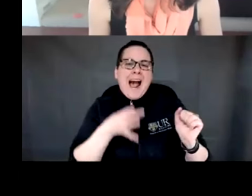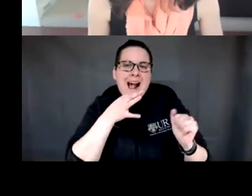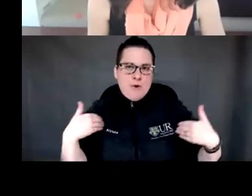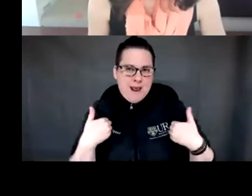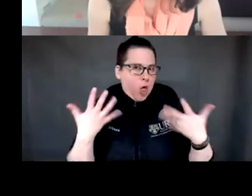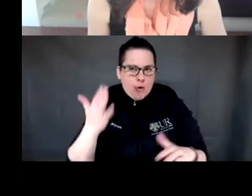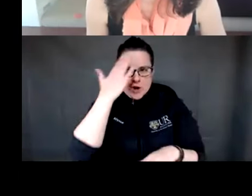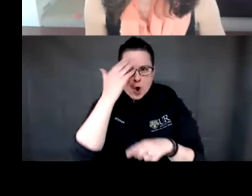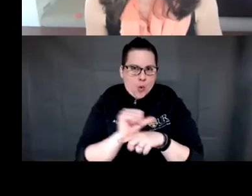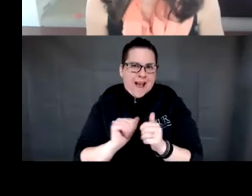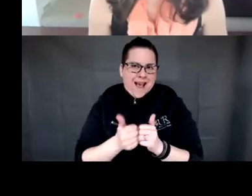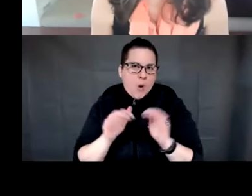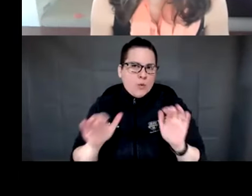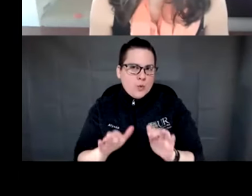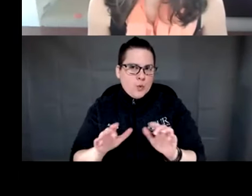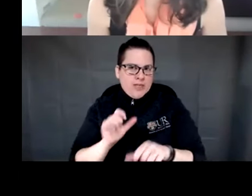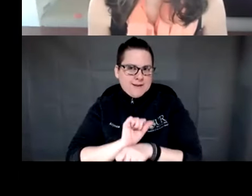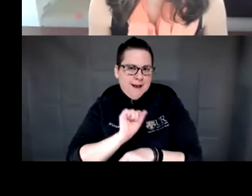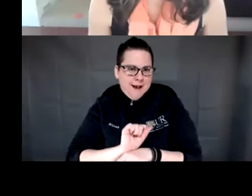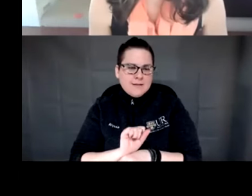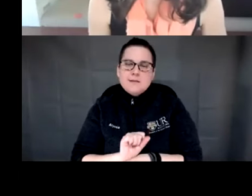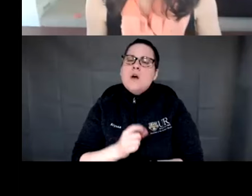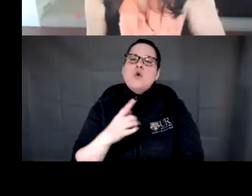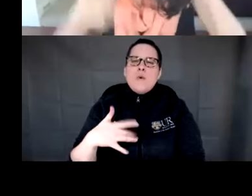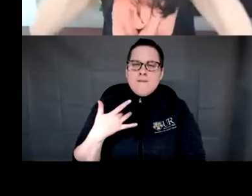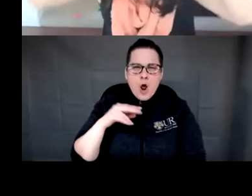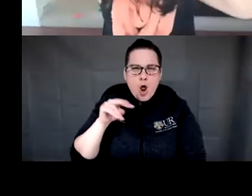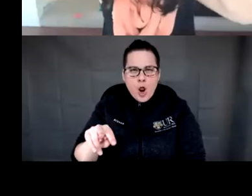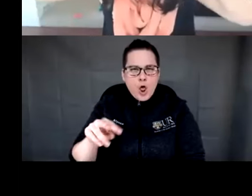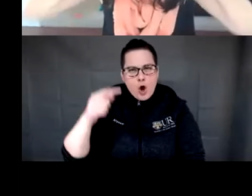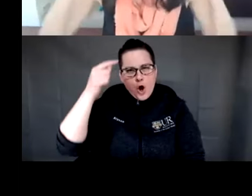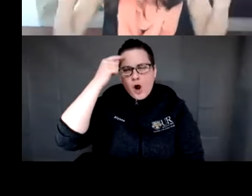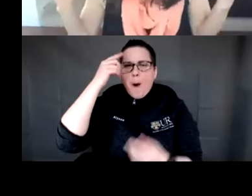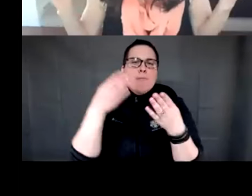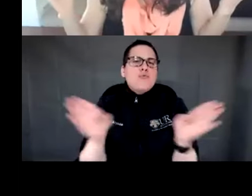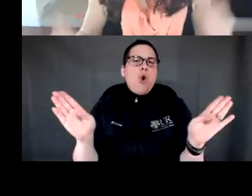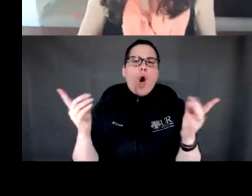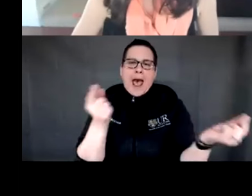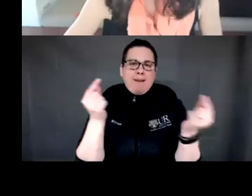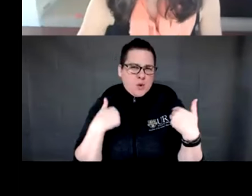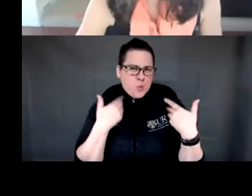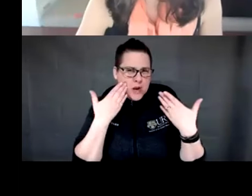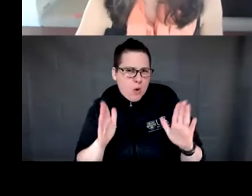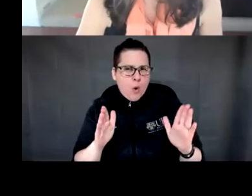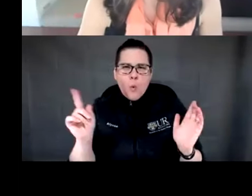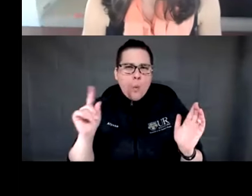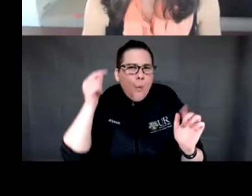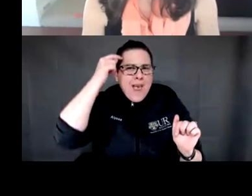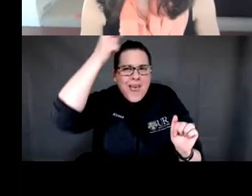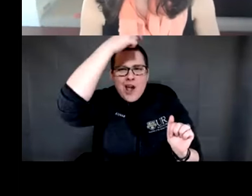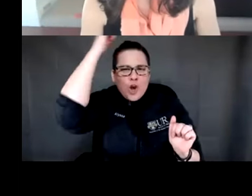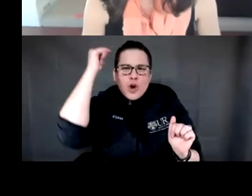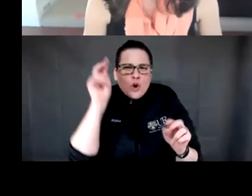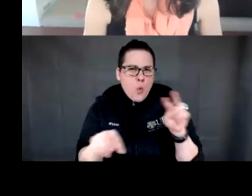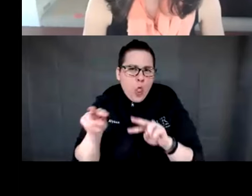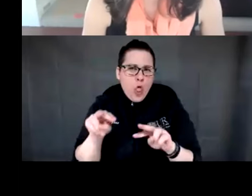task. And because of this, we felt the need to look at cortical activity really quite broadly. We didn't really know what would be the right place to look. We were sort of